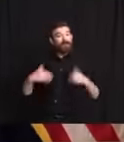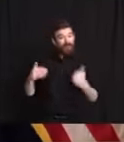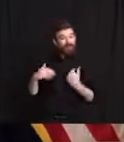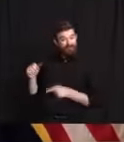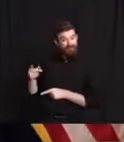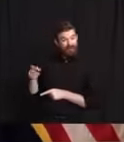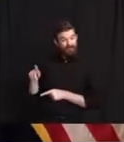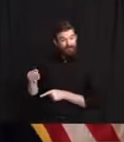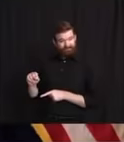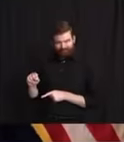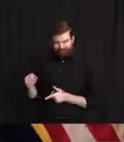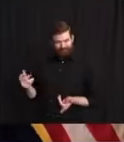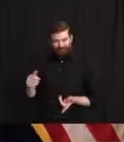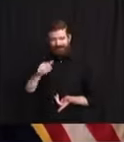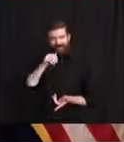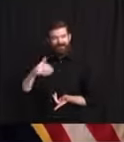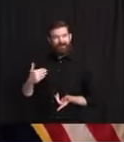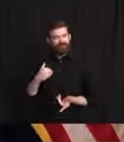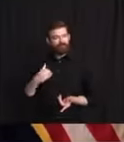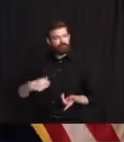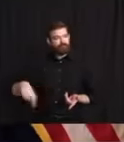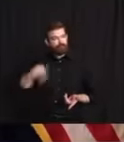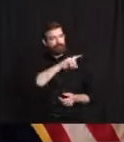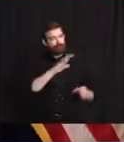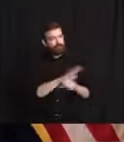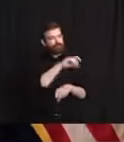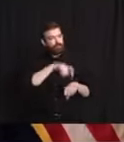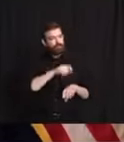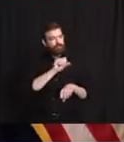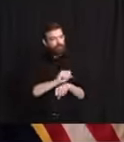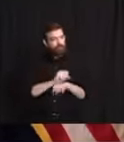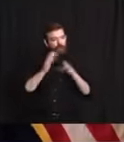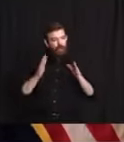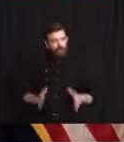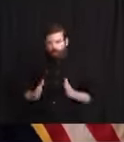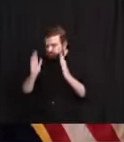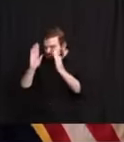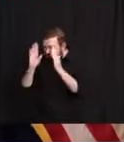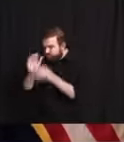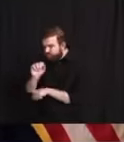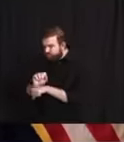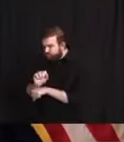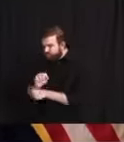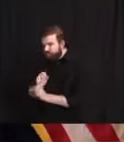sort of, it's not a professional, it's less rigid or less,